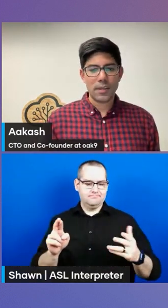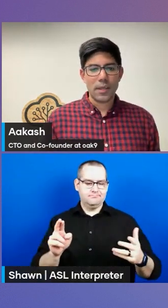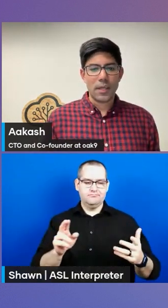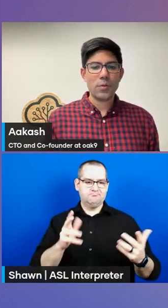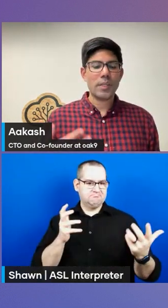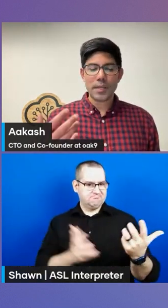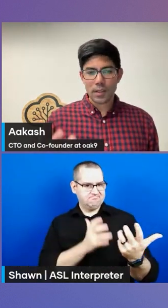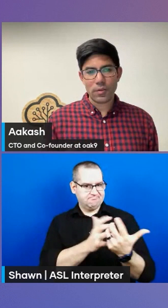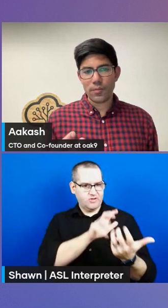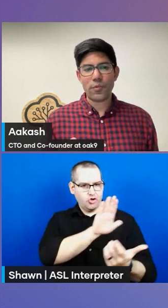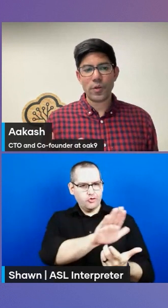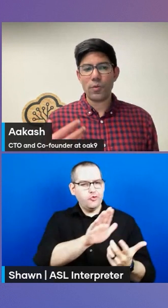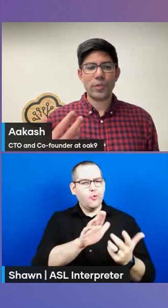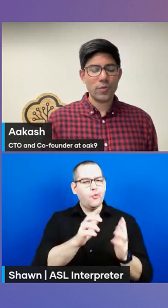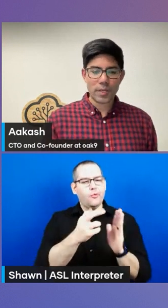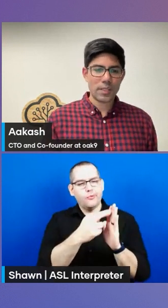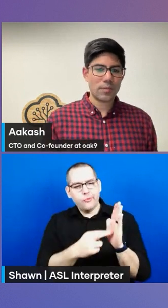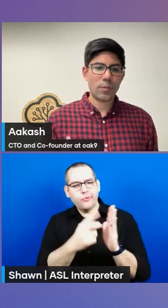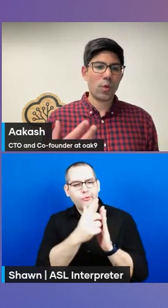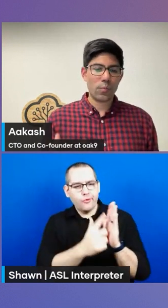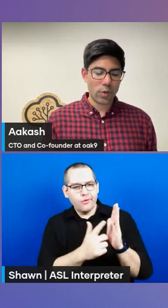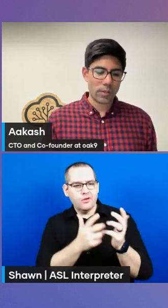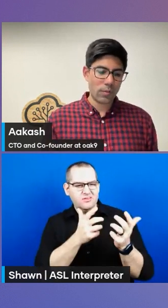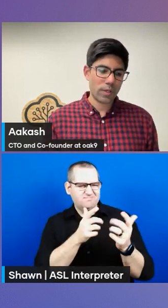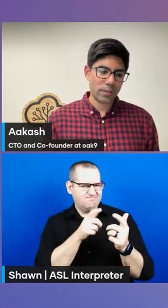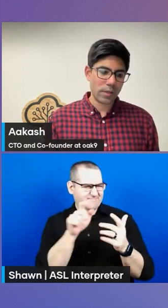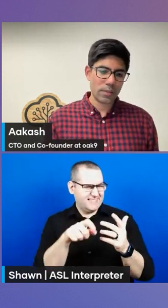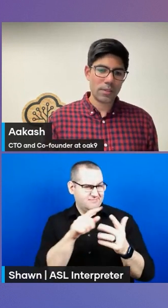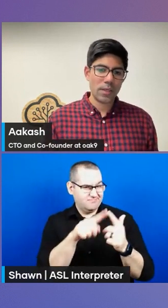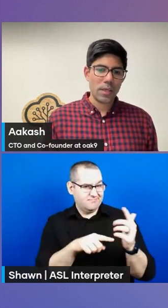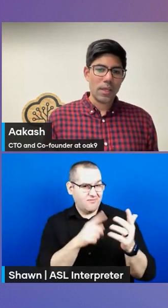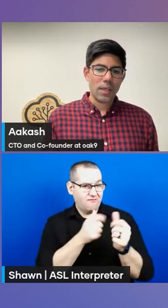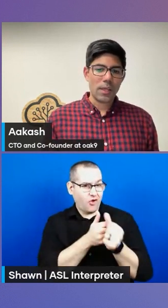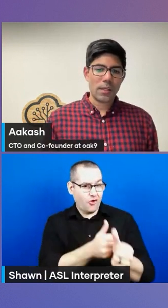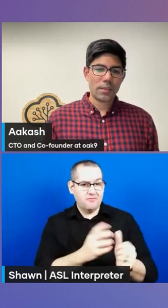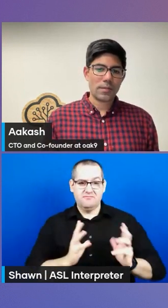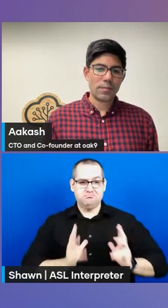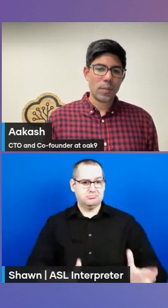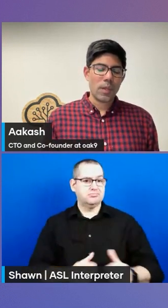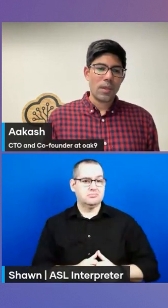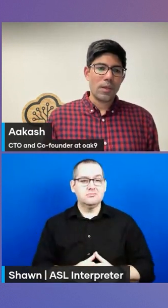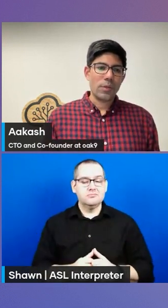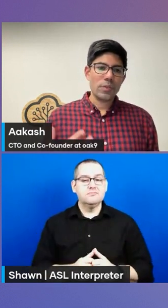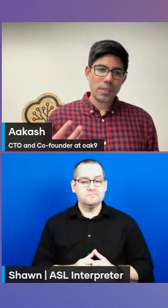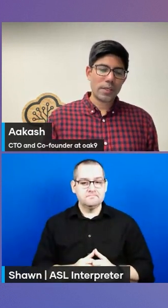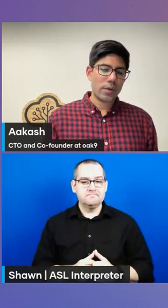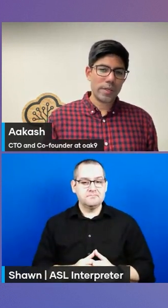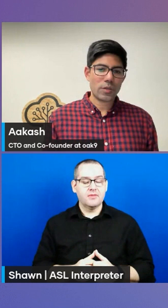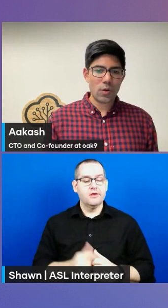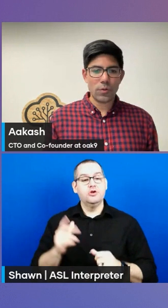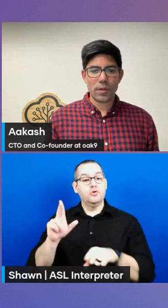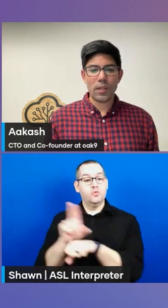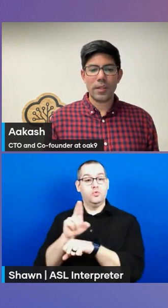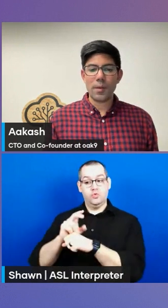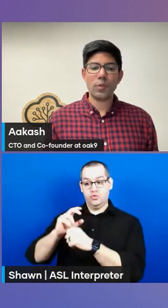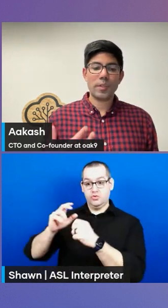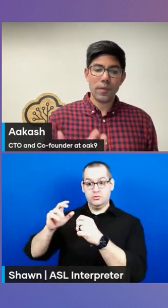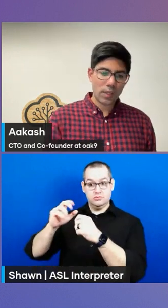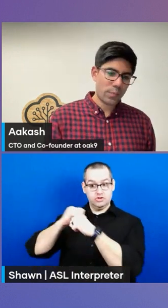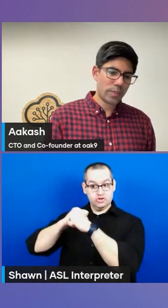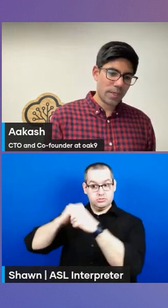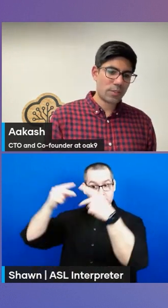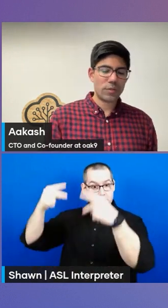needs, and you can tailor them for your own use cases. But more importantly, what it does is using security as code